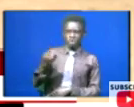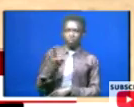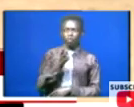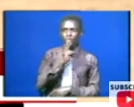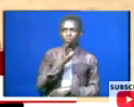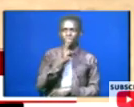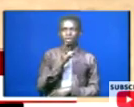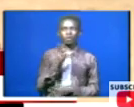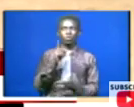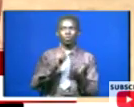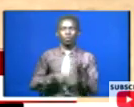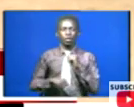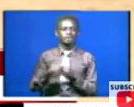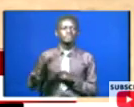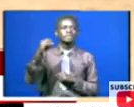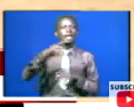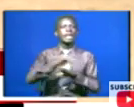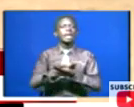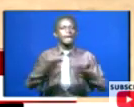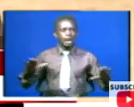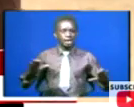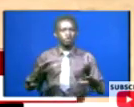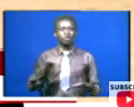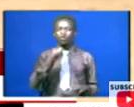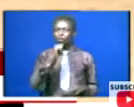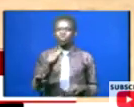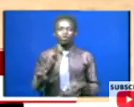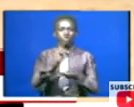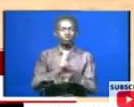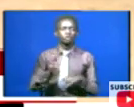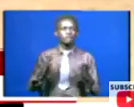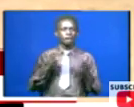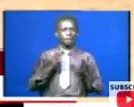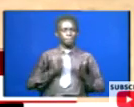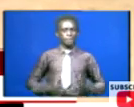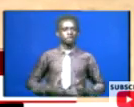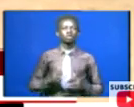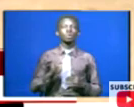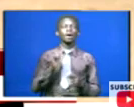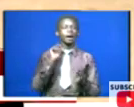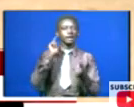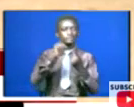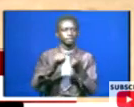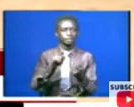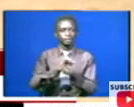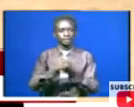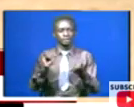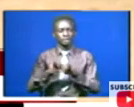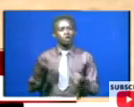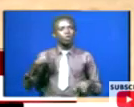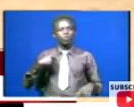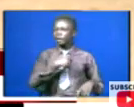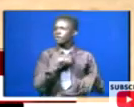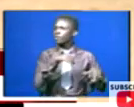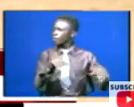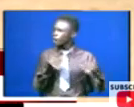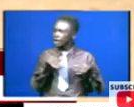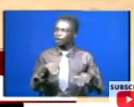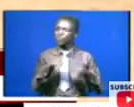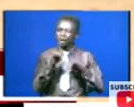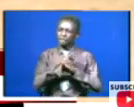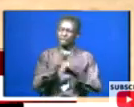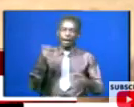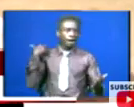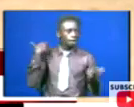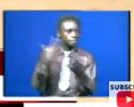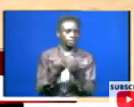saline. Haitatumika na binadamu mpaka wasafishwe. Tumeongoja wasafishe to death. Sisi